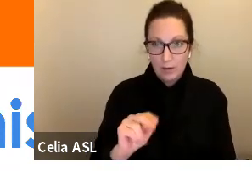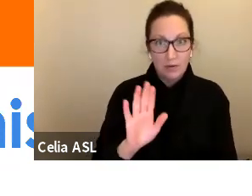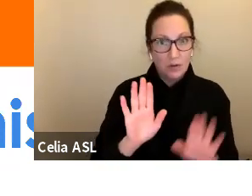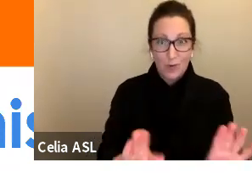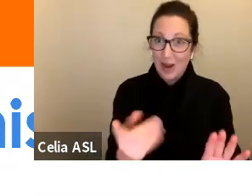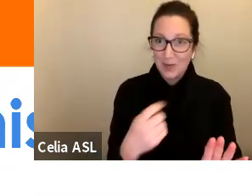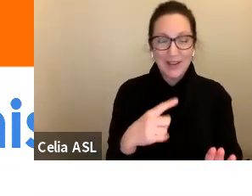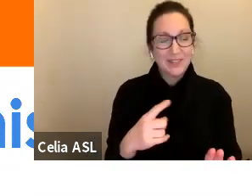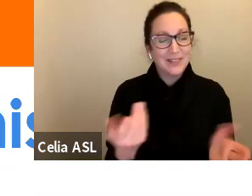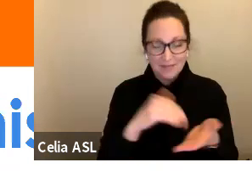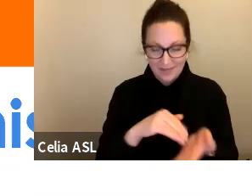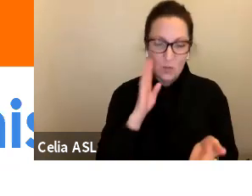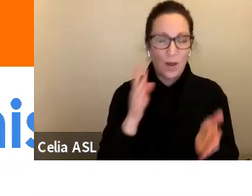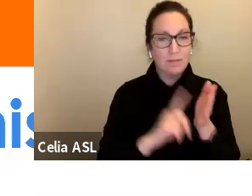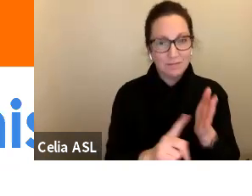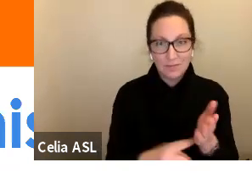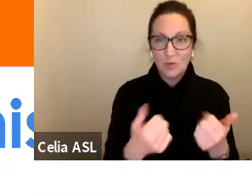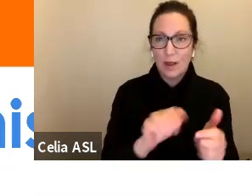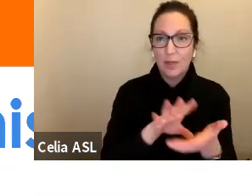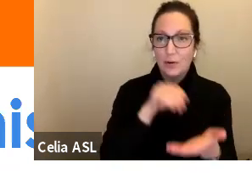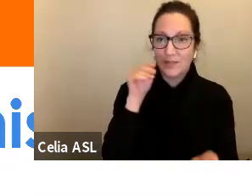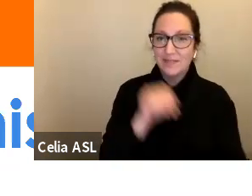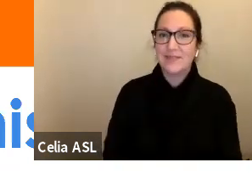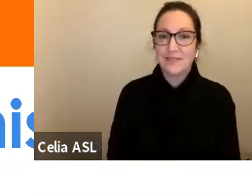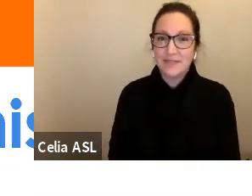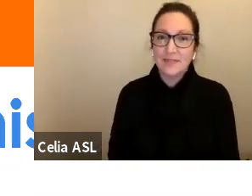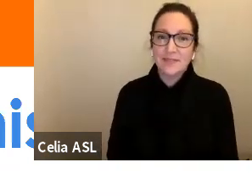that we'll try to learn more about the answer to.